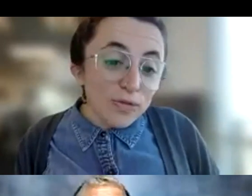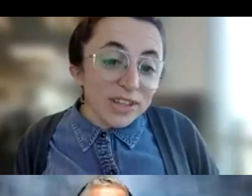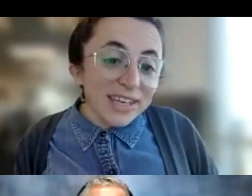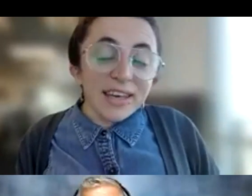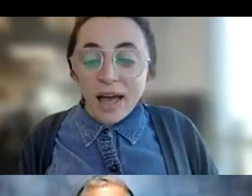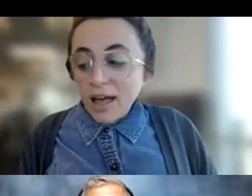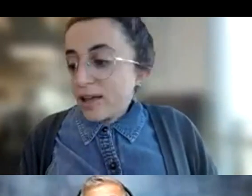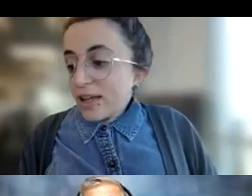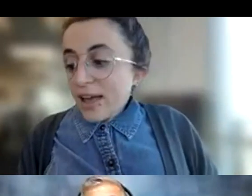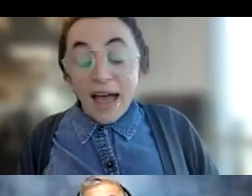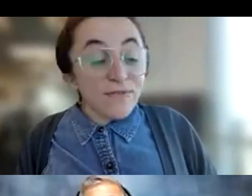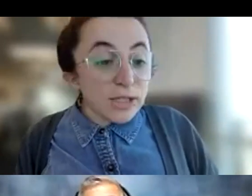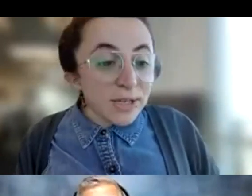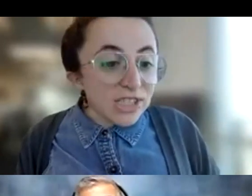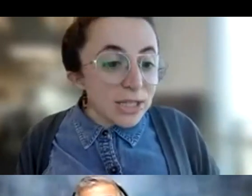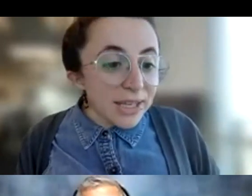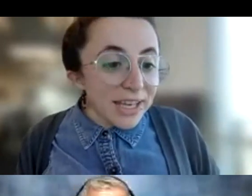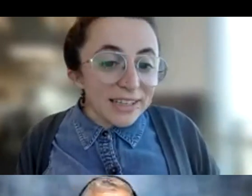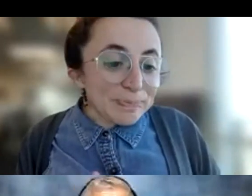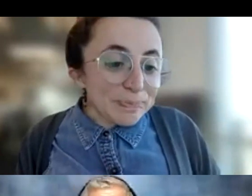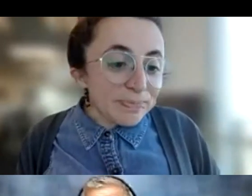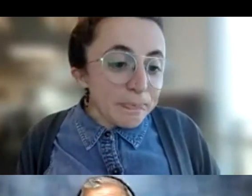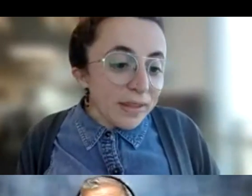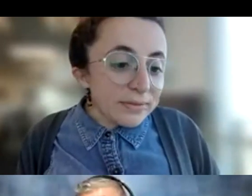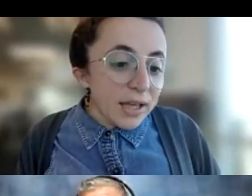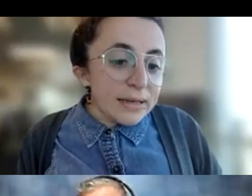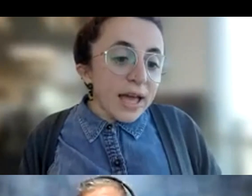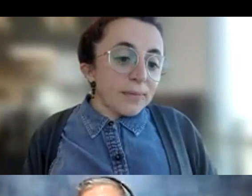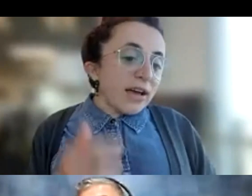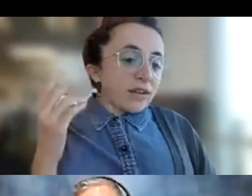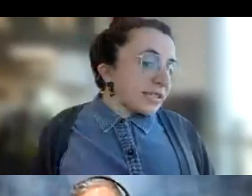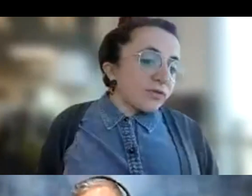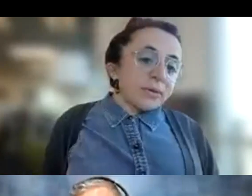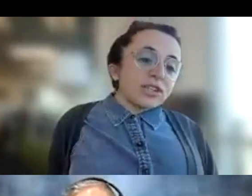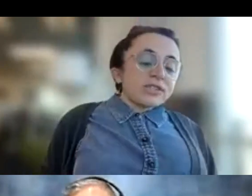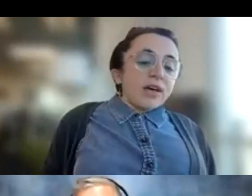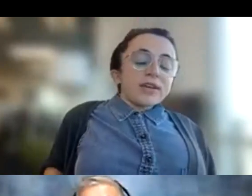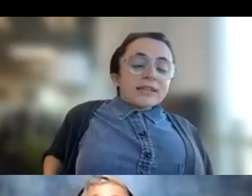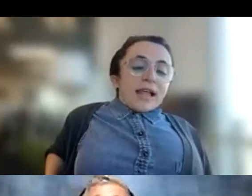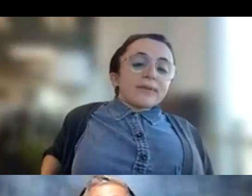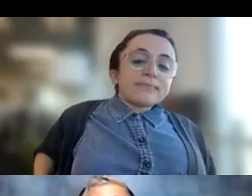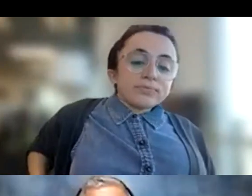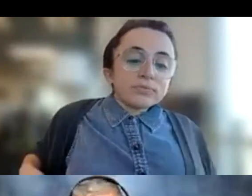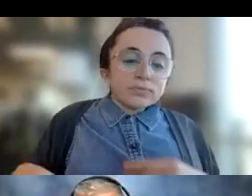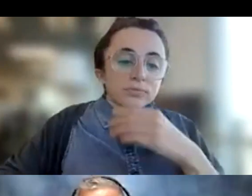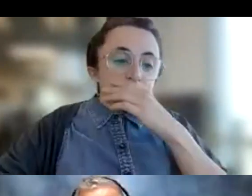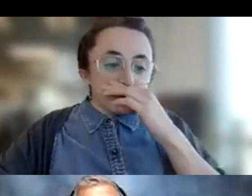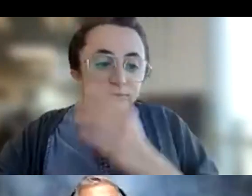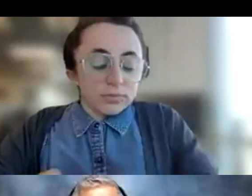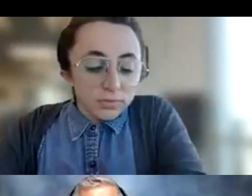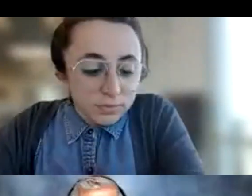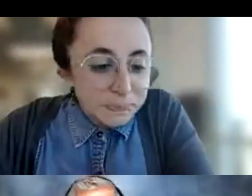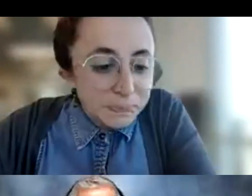to hopefully have this be just the beginning. And my contact information is on the next slide.